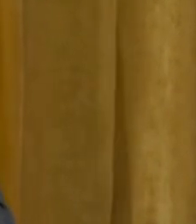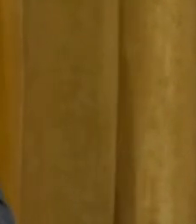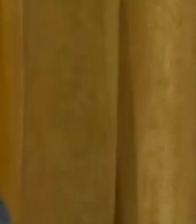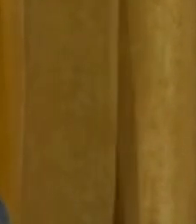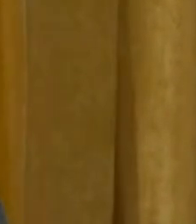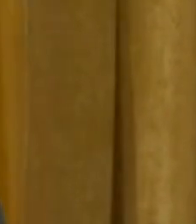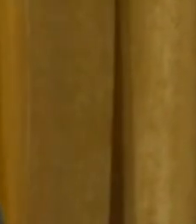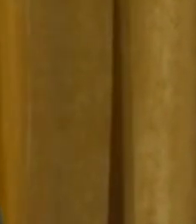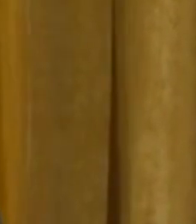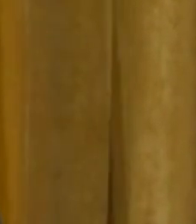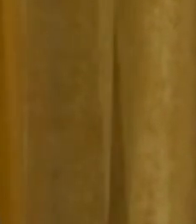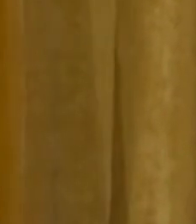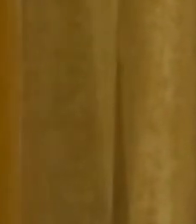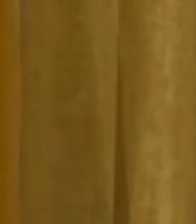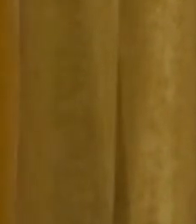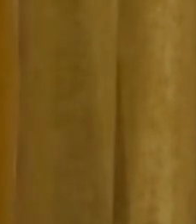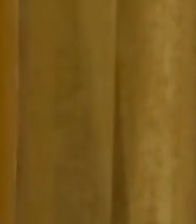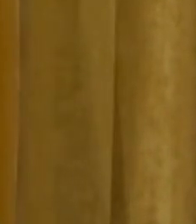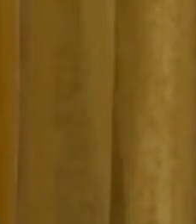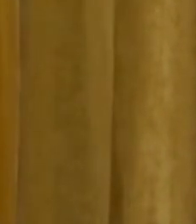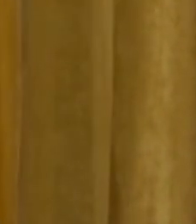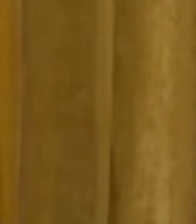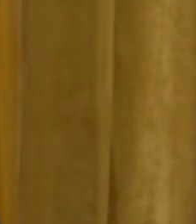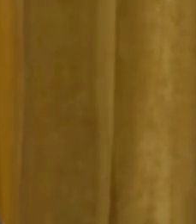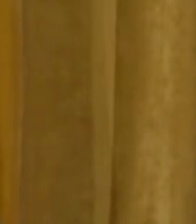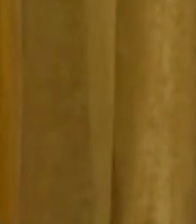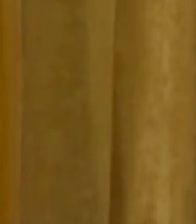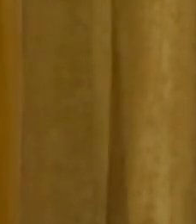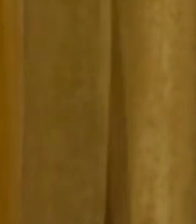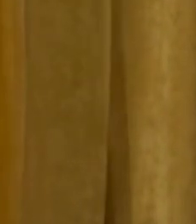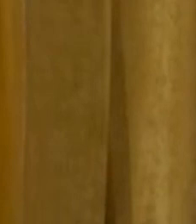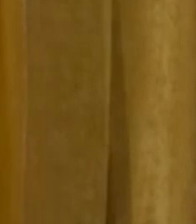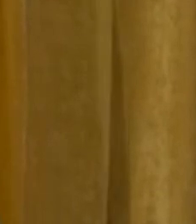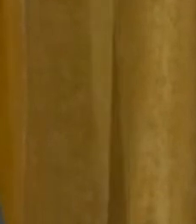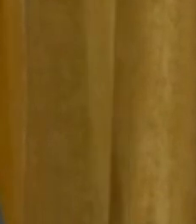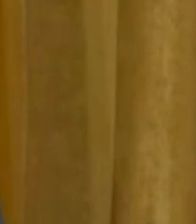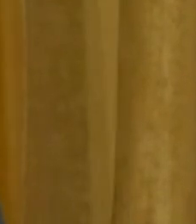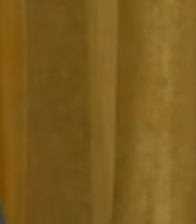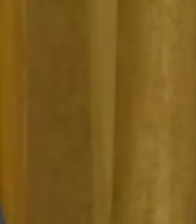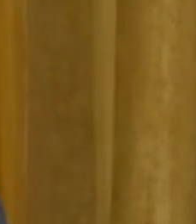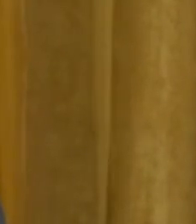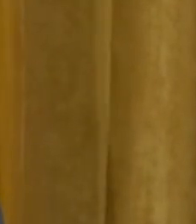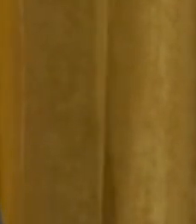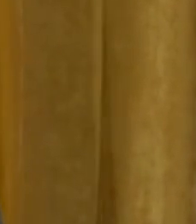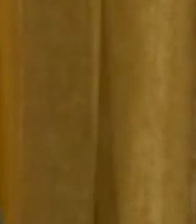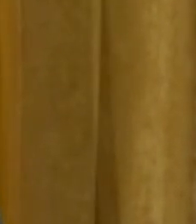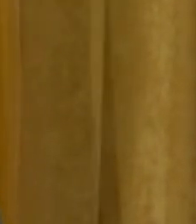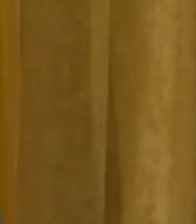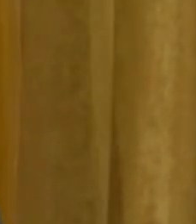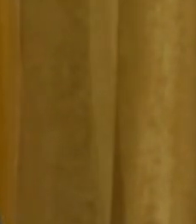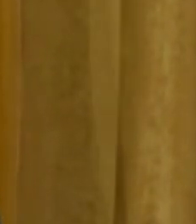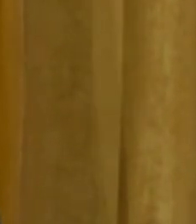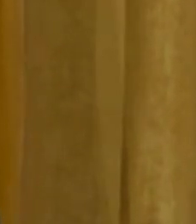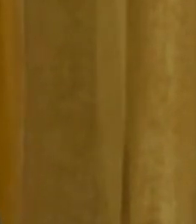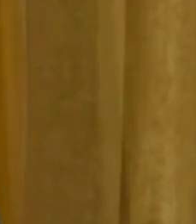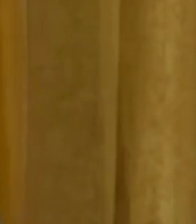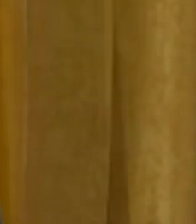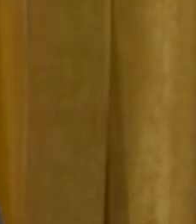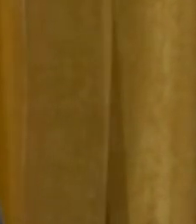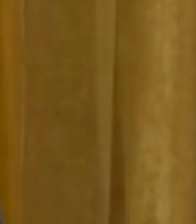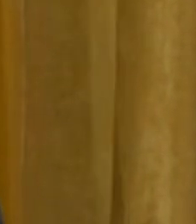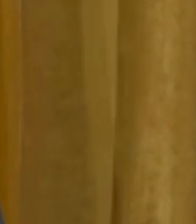Derrick Johnson is the 19th president and chief executive of the NAACP,